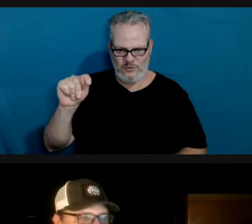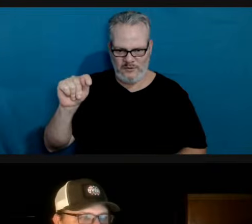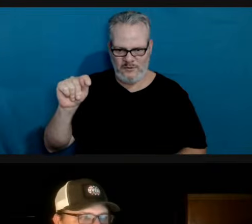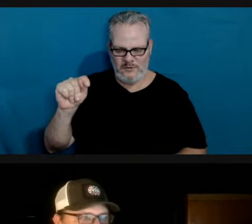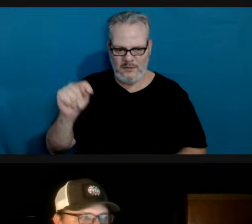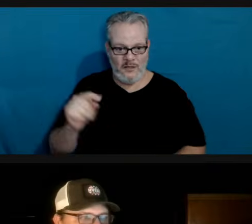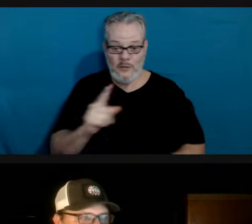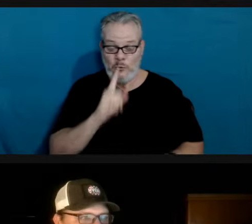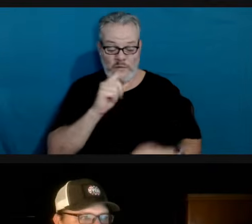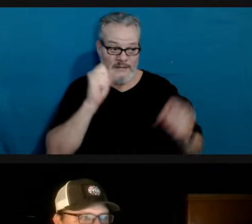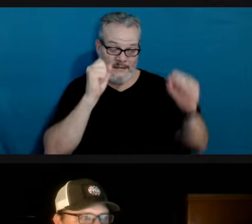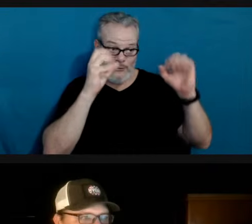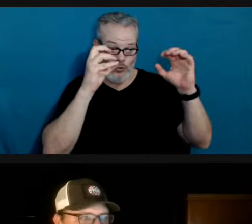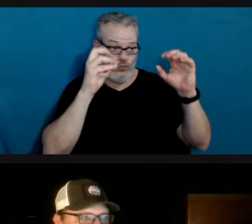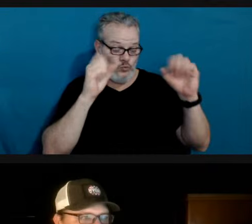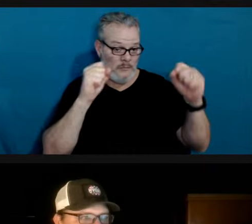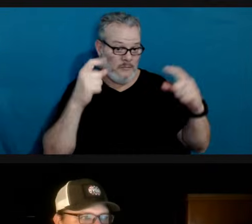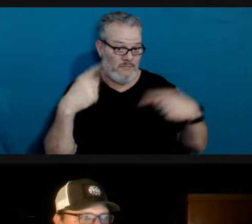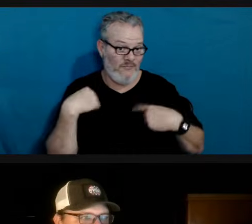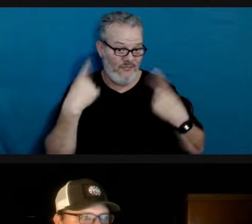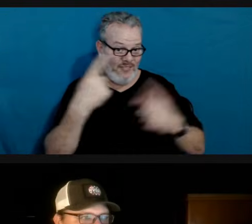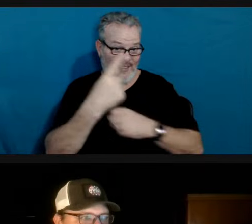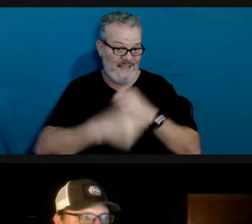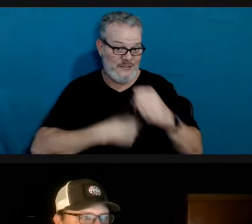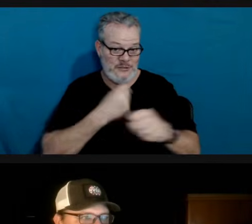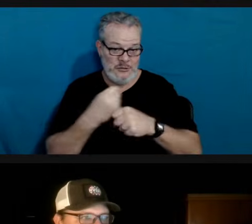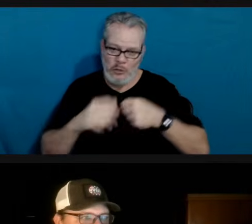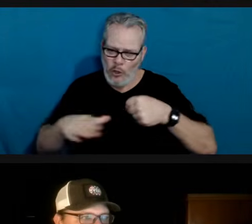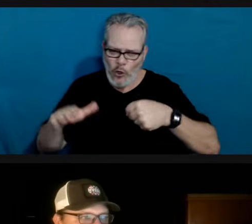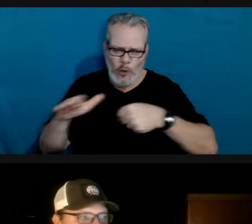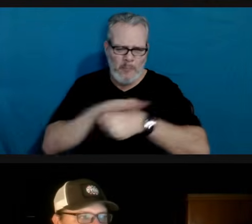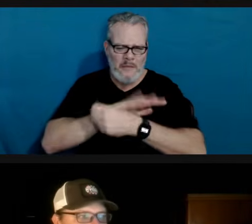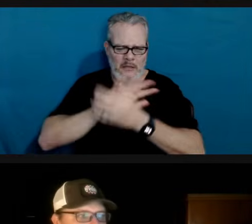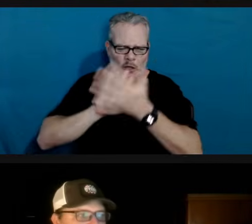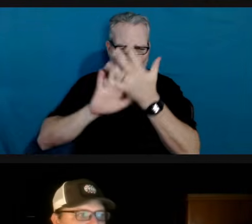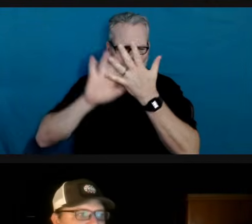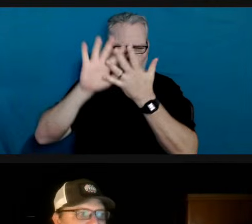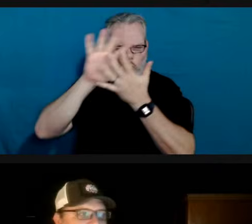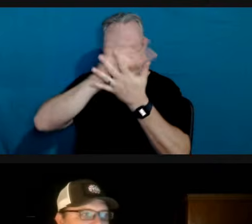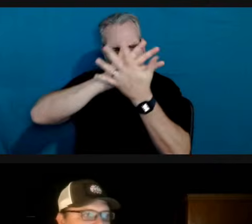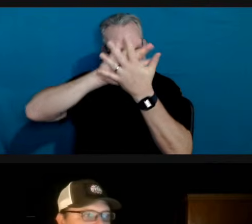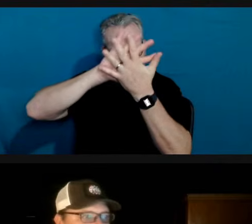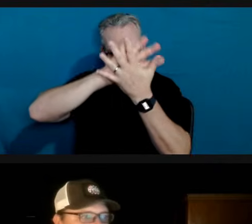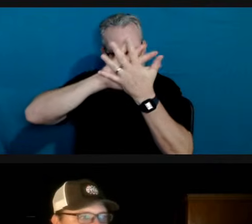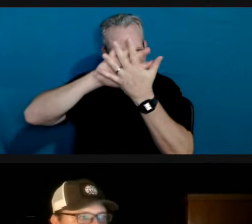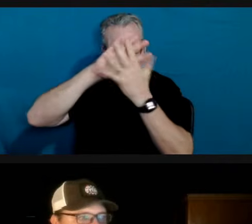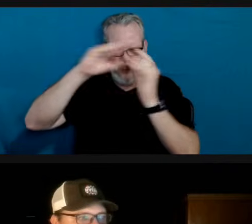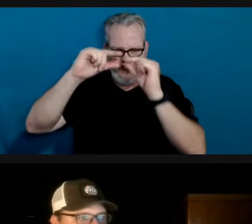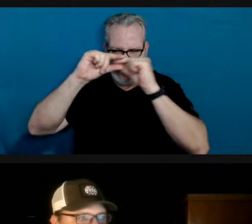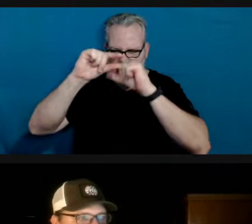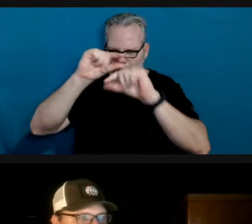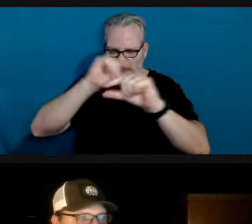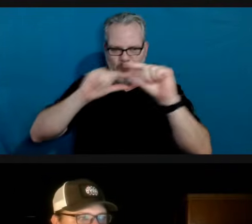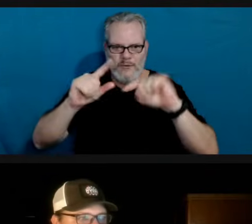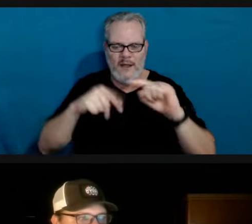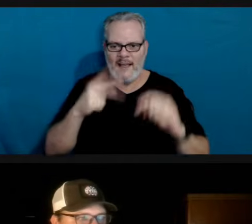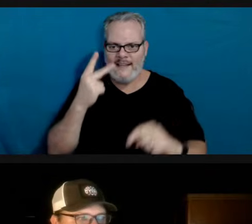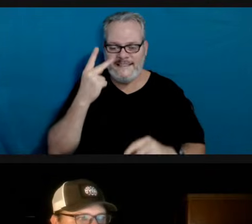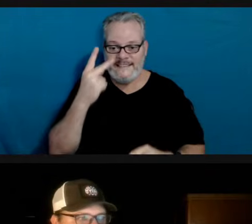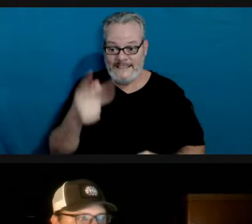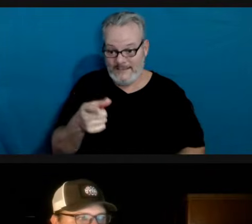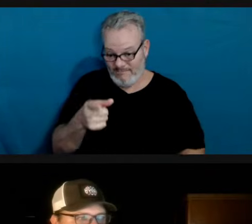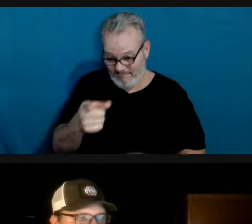in the last year or so completely whited out up there like this. There's another shot a little bit later, a little